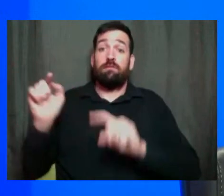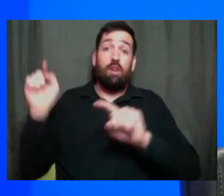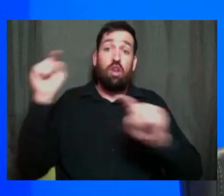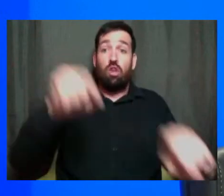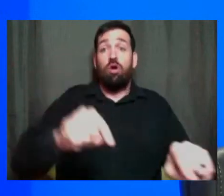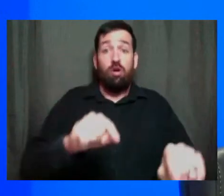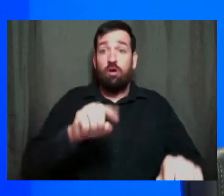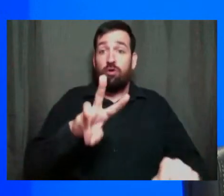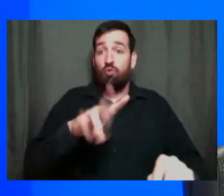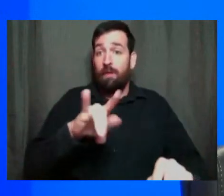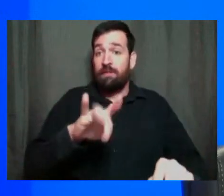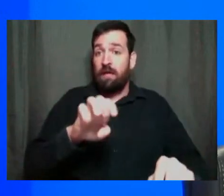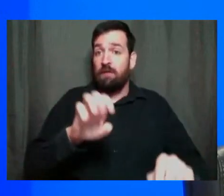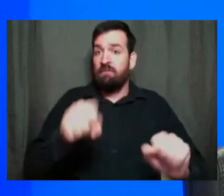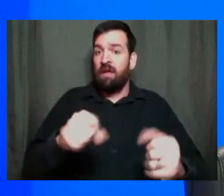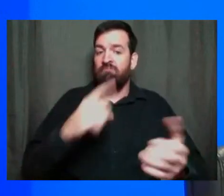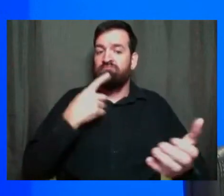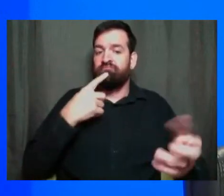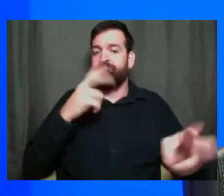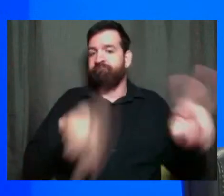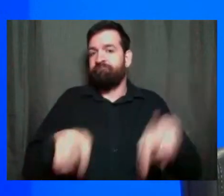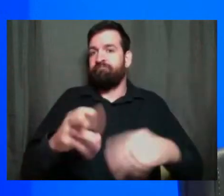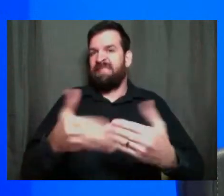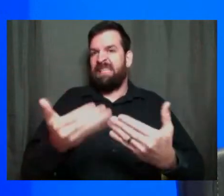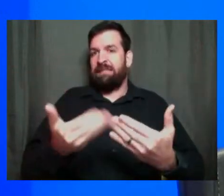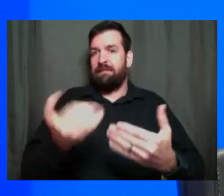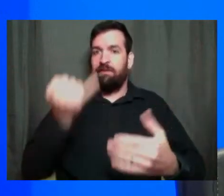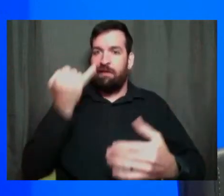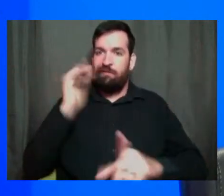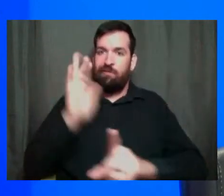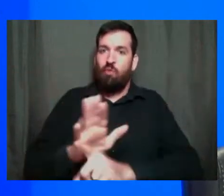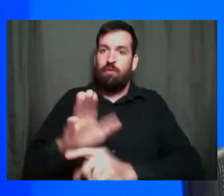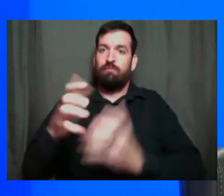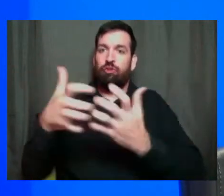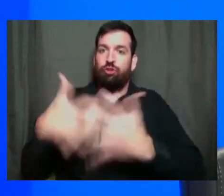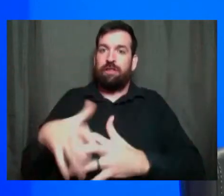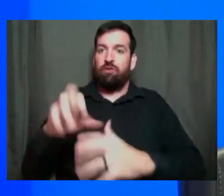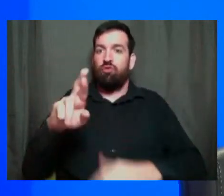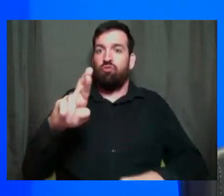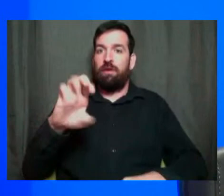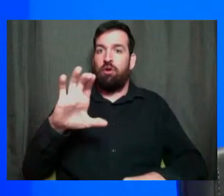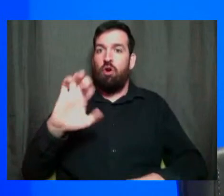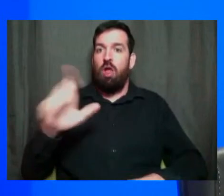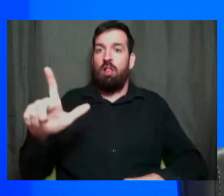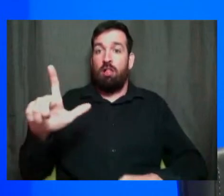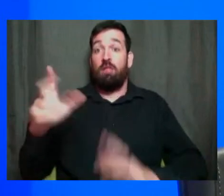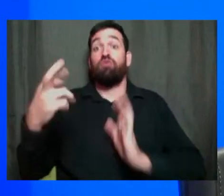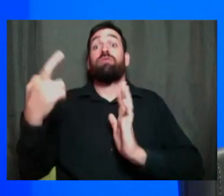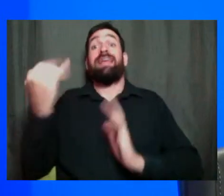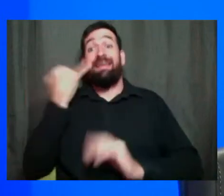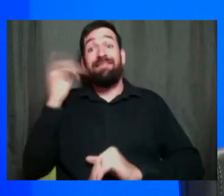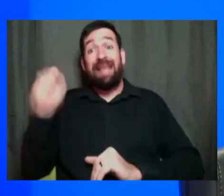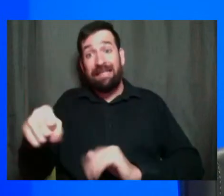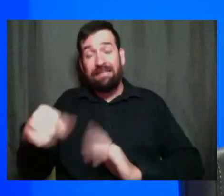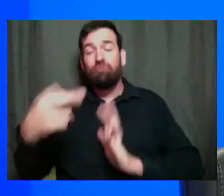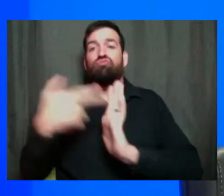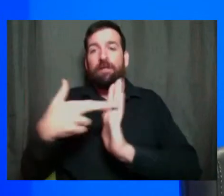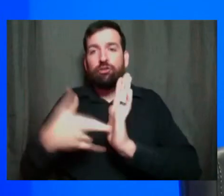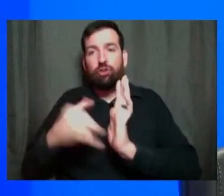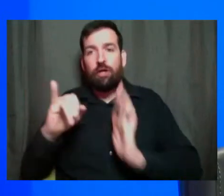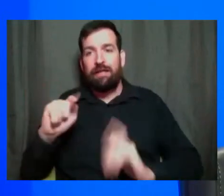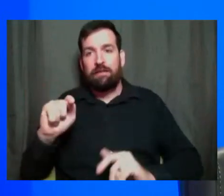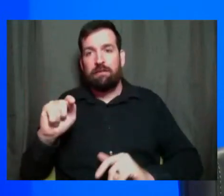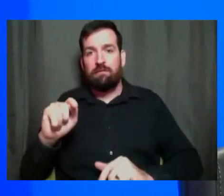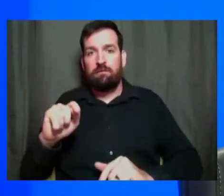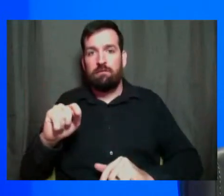tell pretty easily on the website if you have a recalled machine or not. If it is recalled, register the machine, because that's really, it's not even